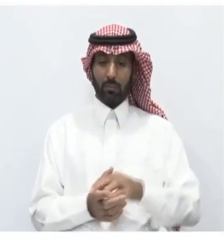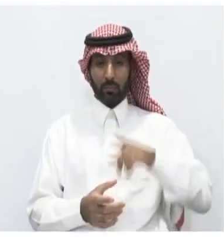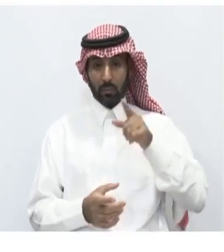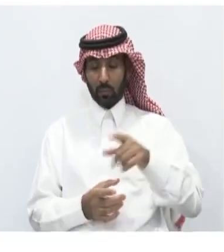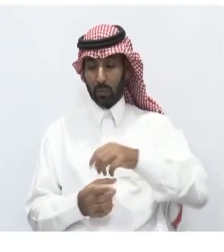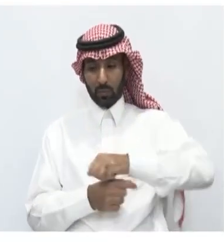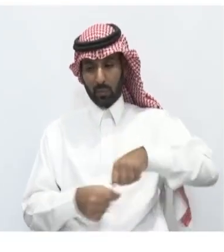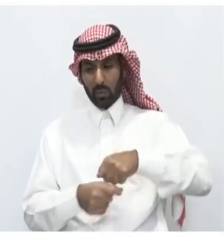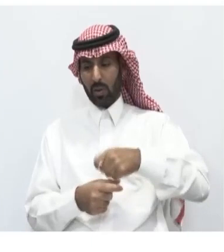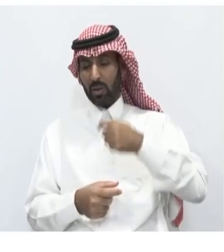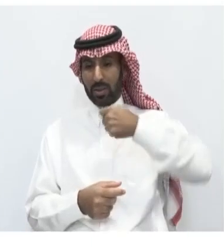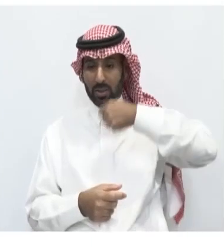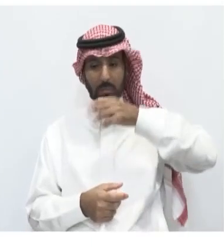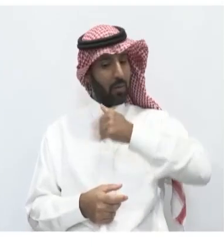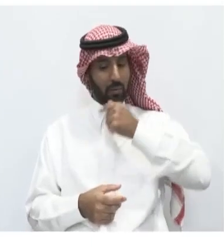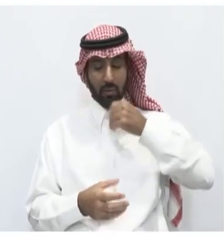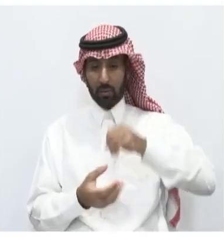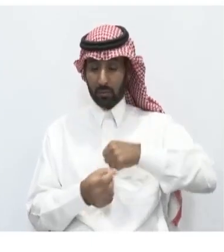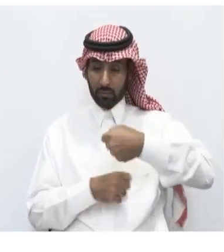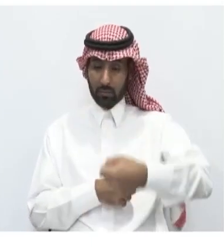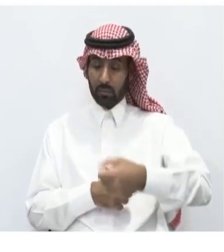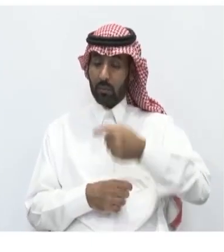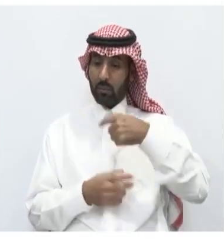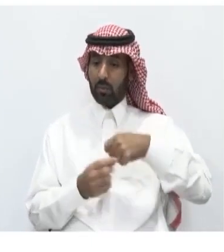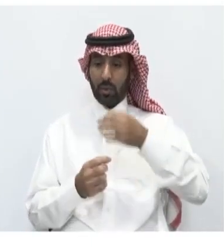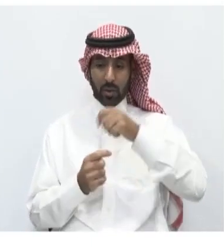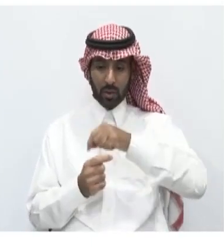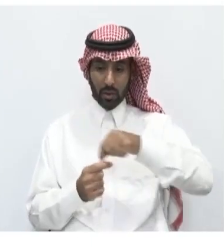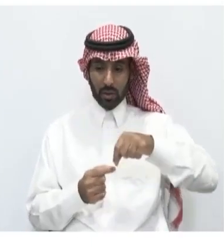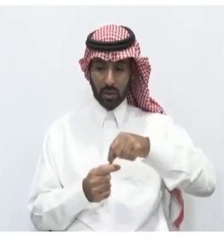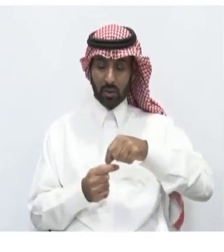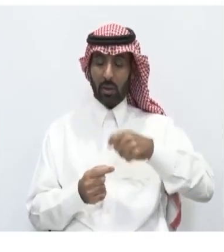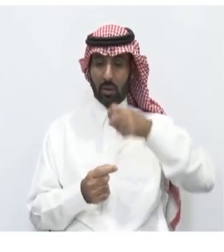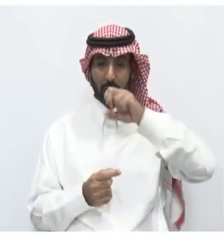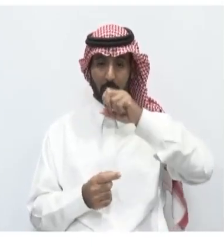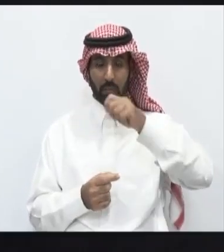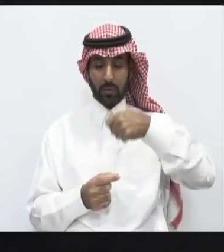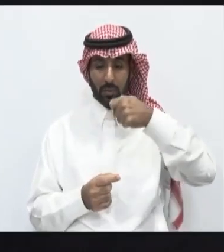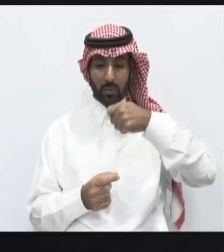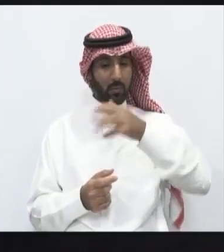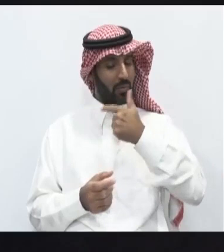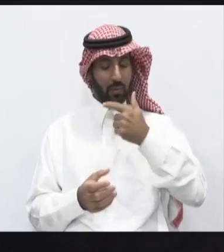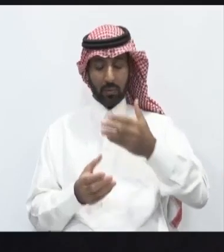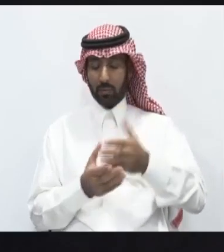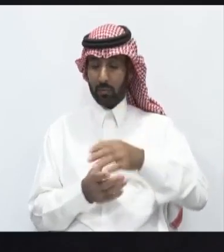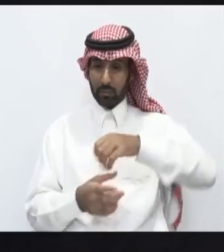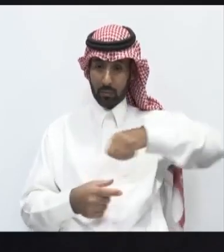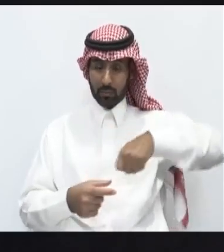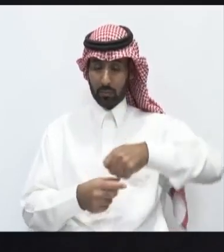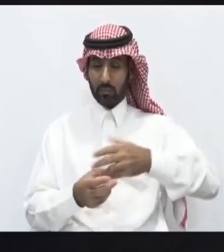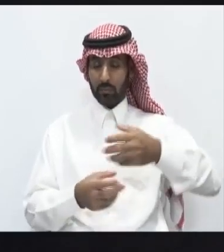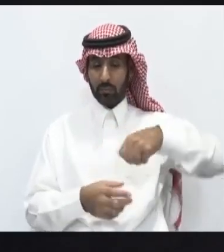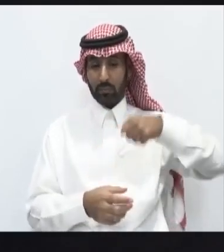everything except your toothpaste and toothbrush. So toothpaste and toothbrush are compound nouns, and we